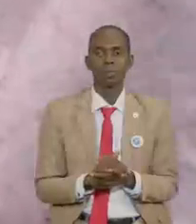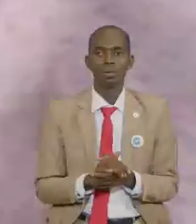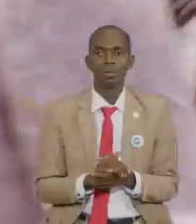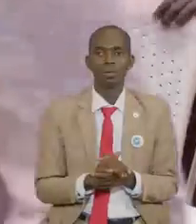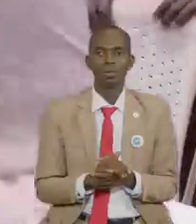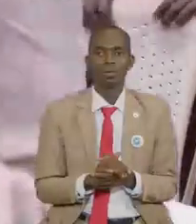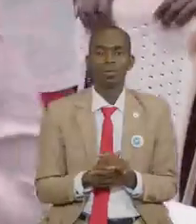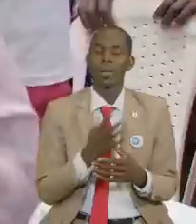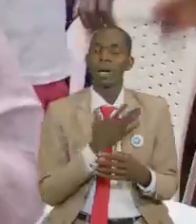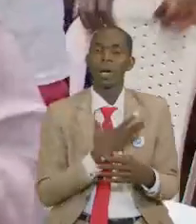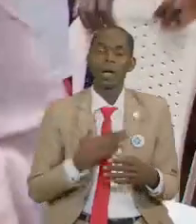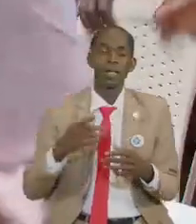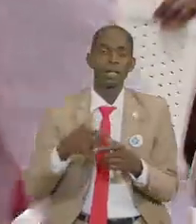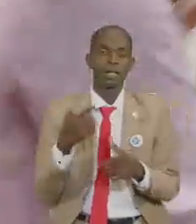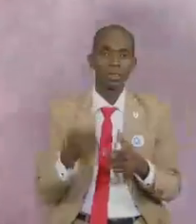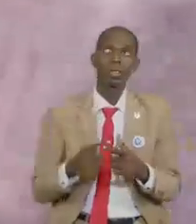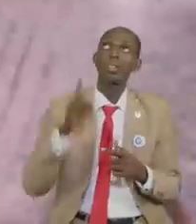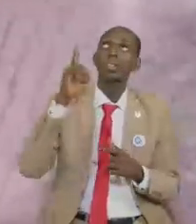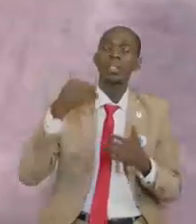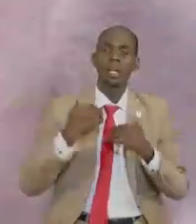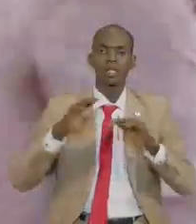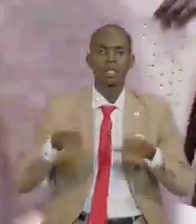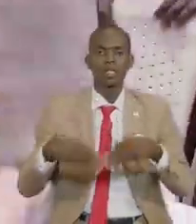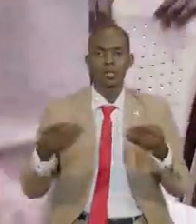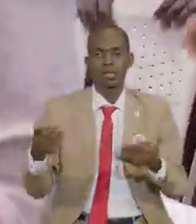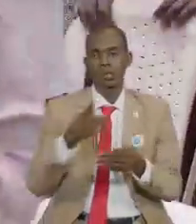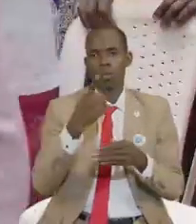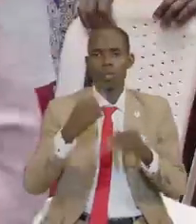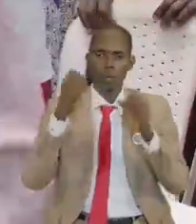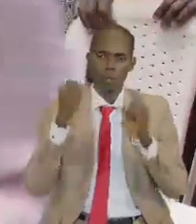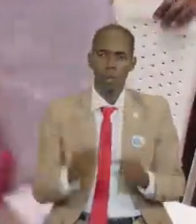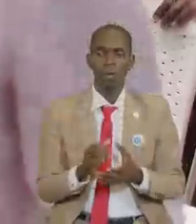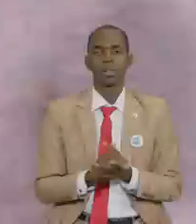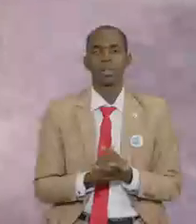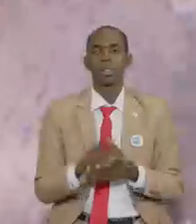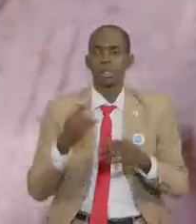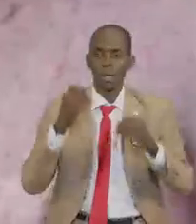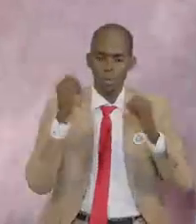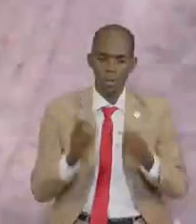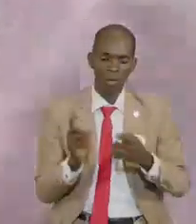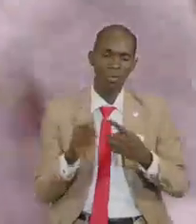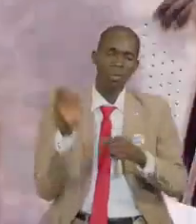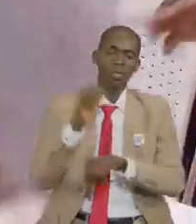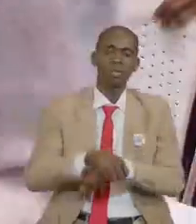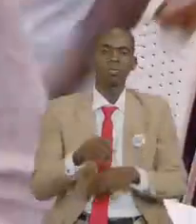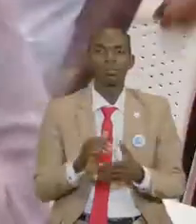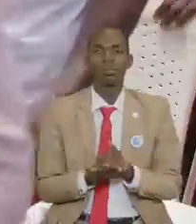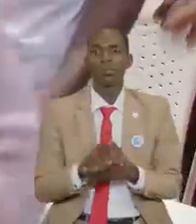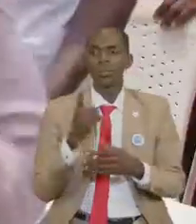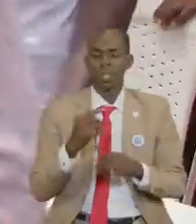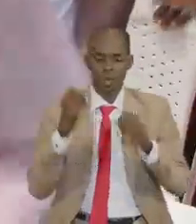And then he has given you the power. The power to overcome. the power